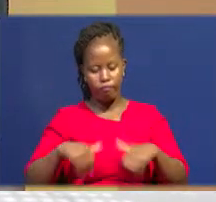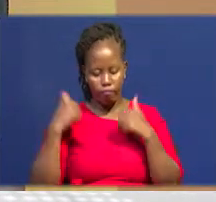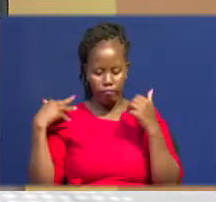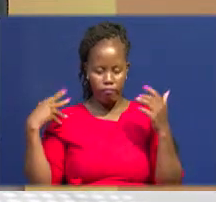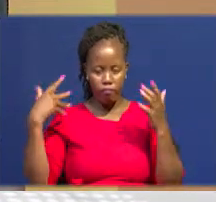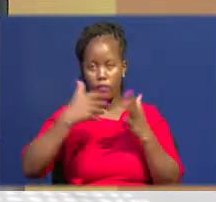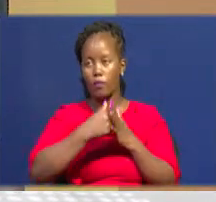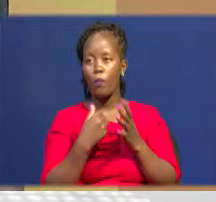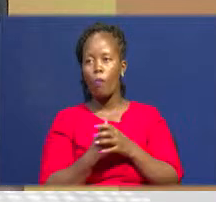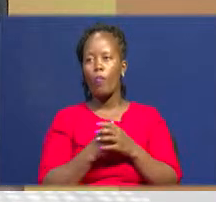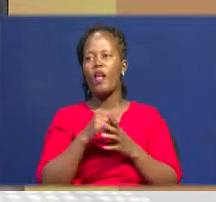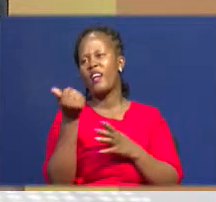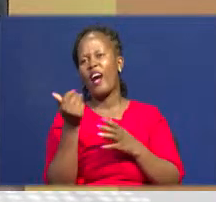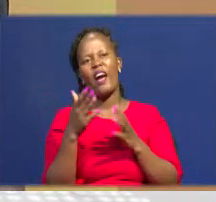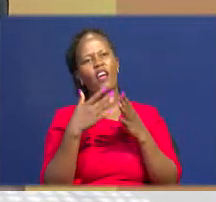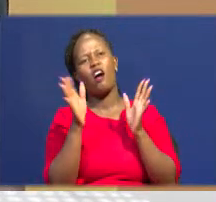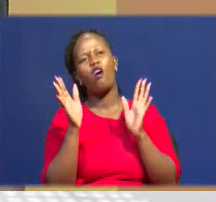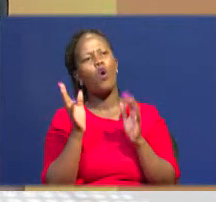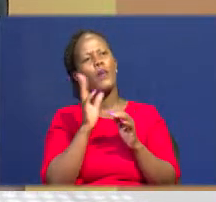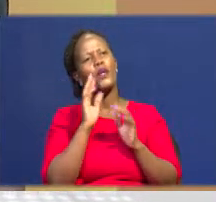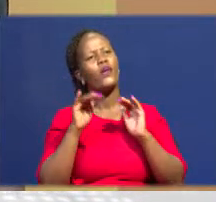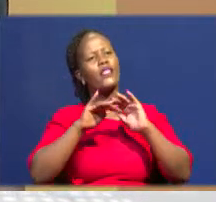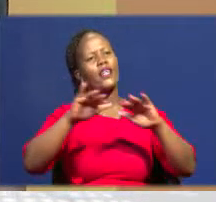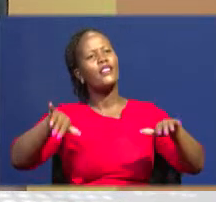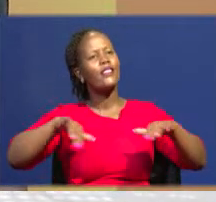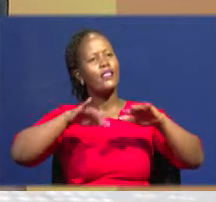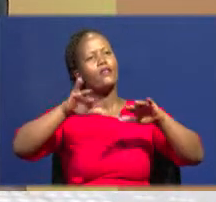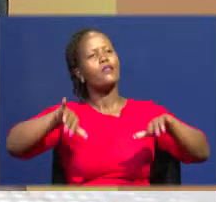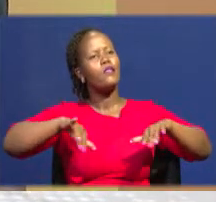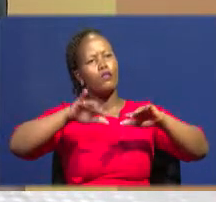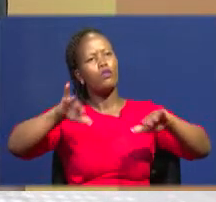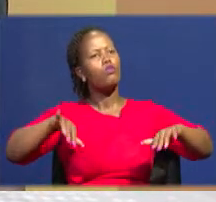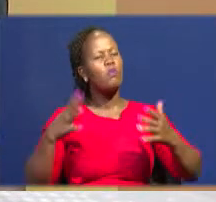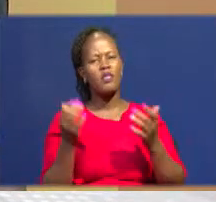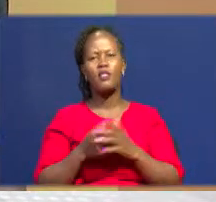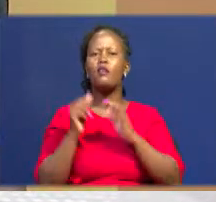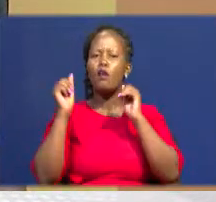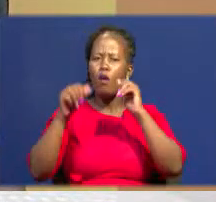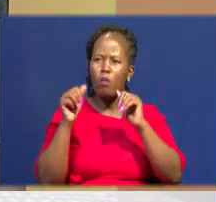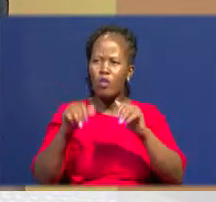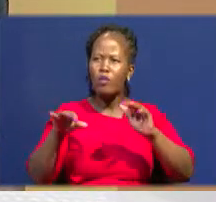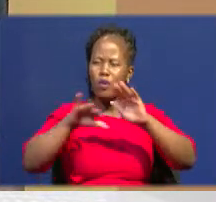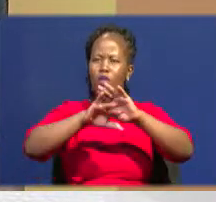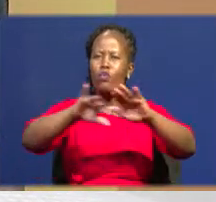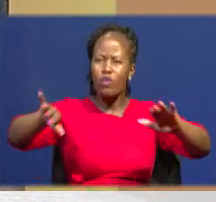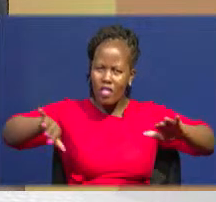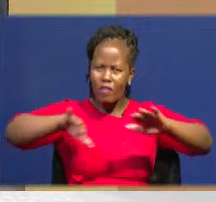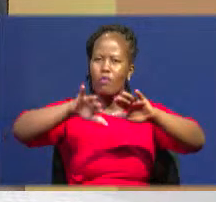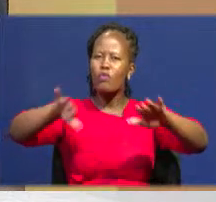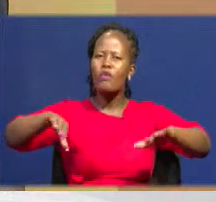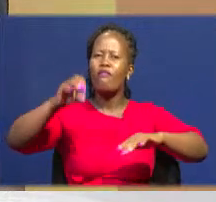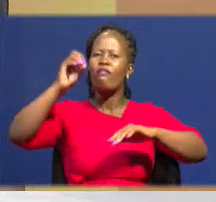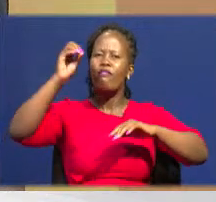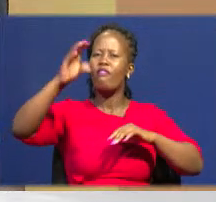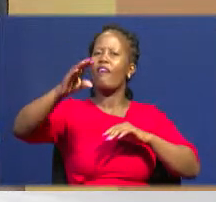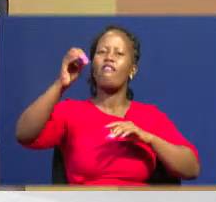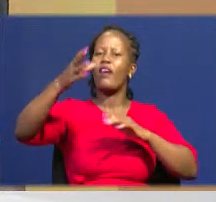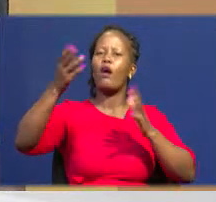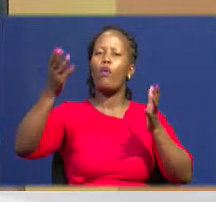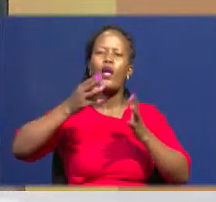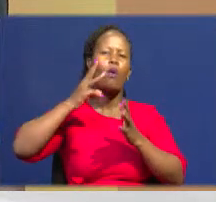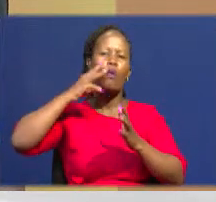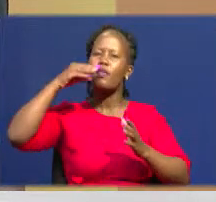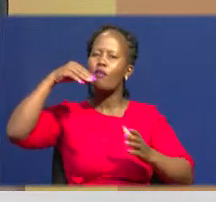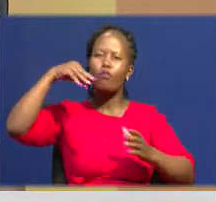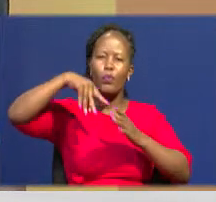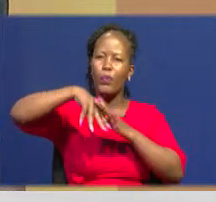water swimming for them? So open water swimming, they can go to the deep end, and we are really excited to see how far we've